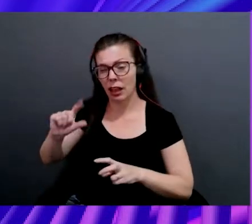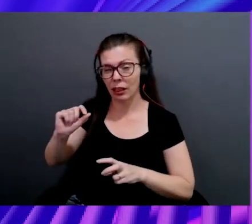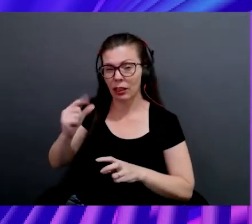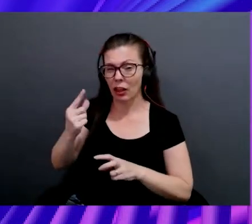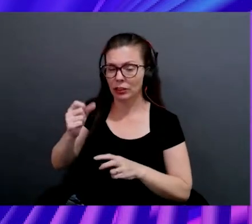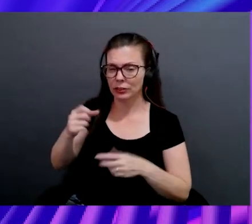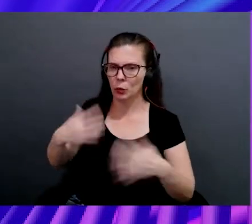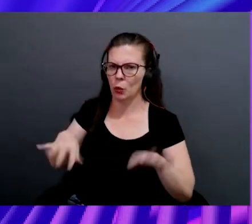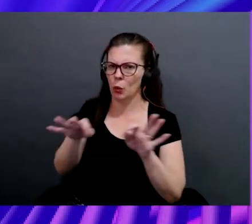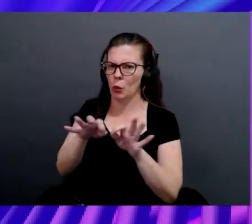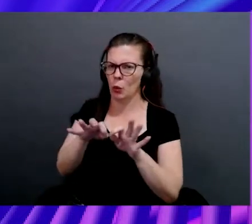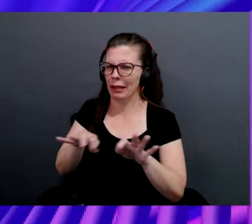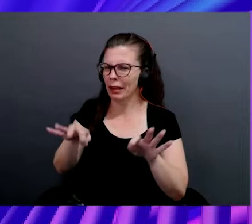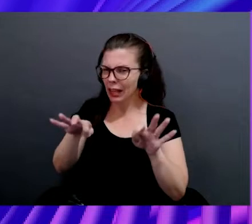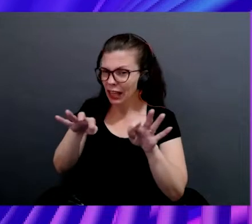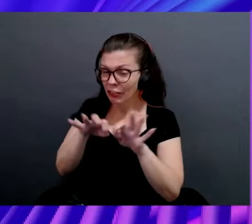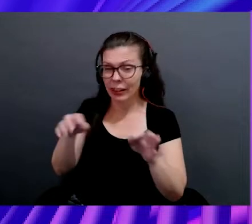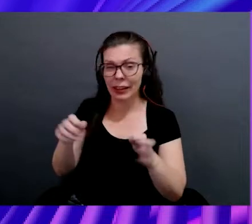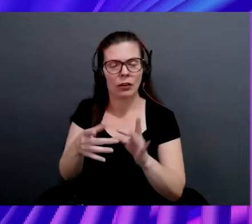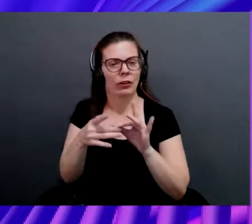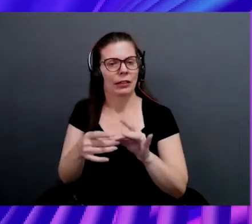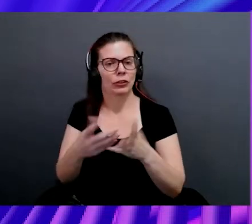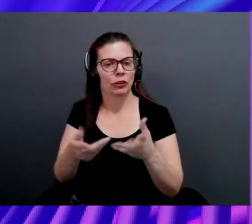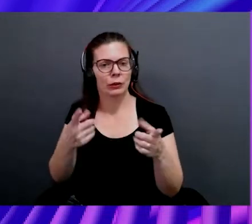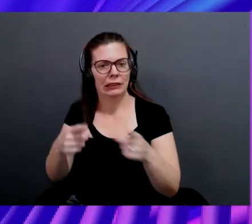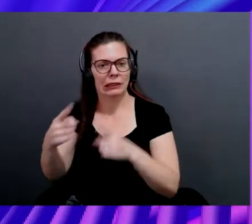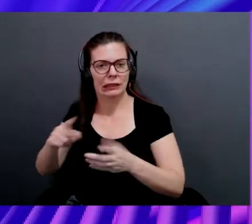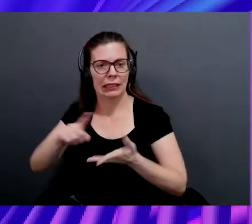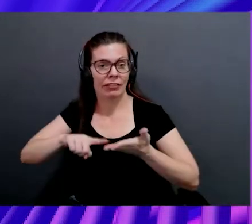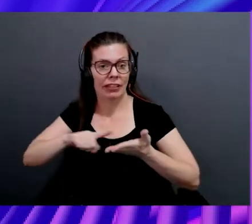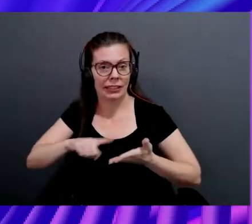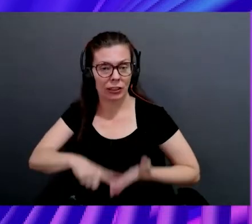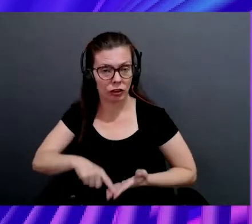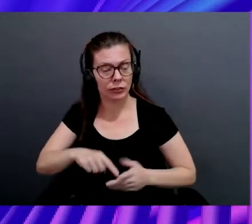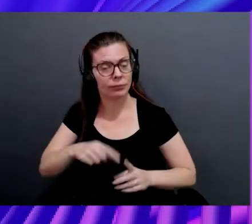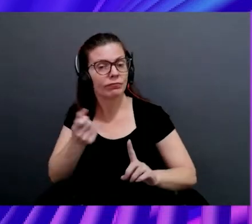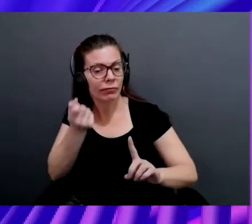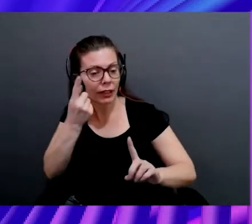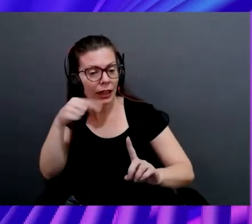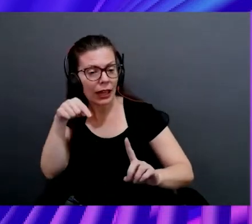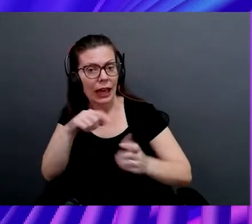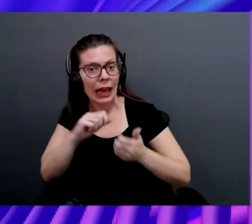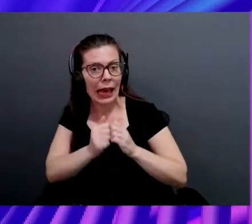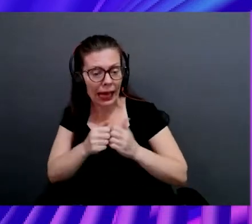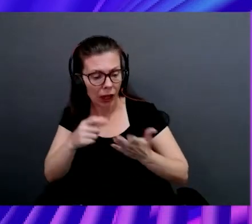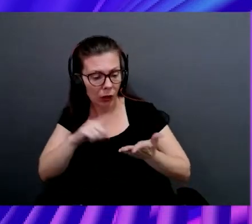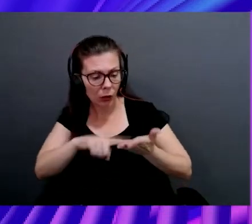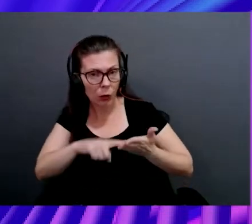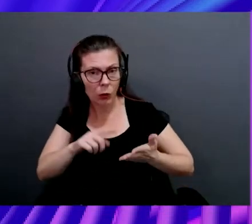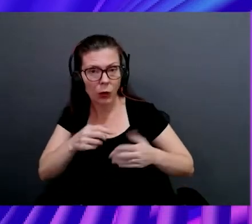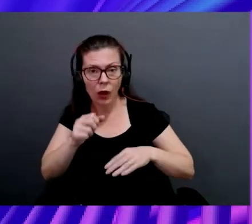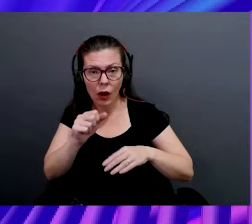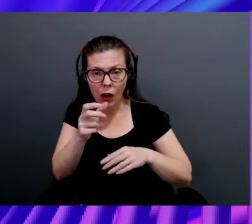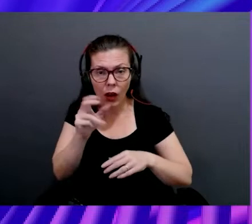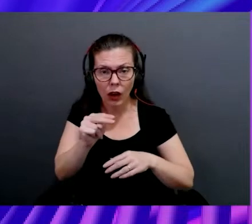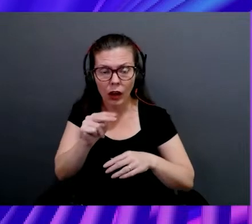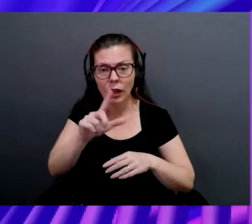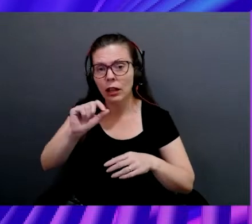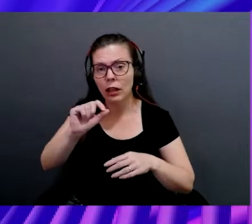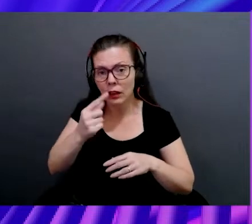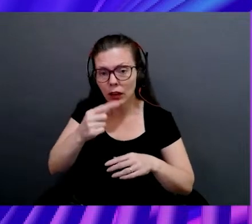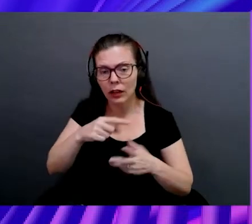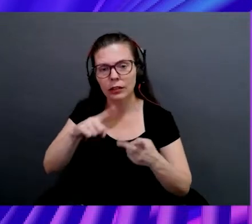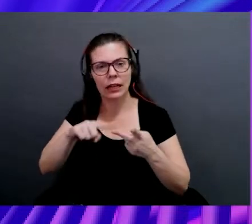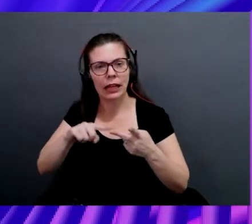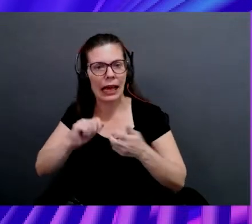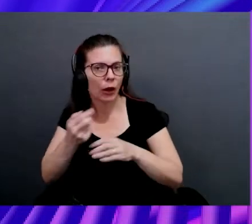comes to incident investigations. And understanding how those logs are turned on, how they can be used for an